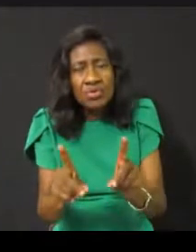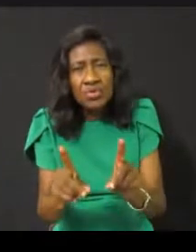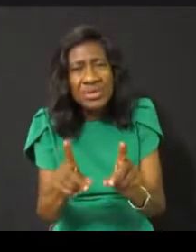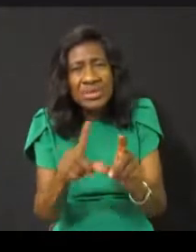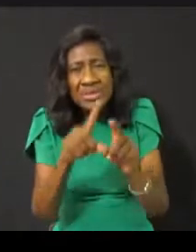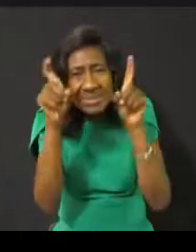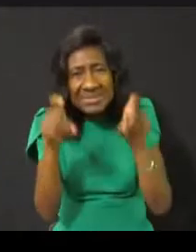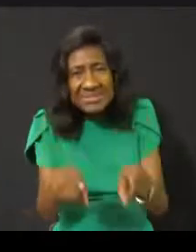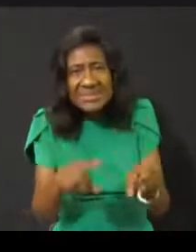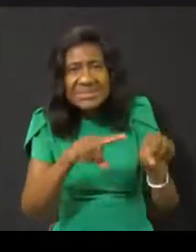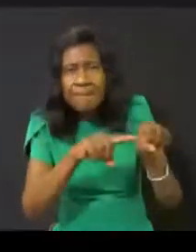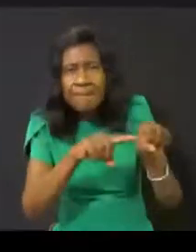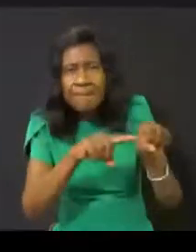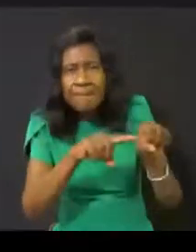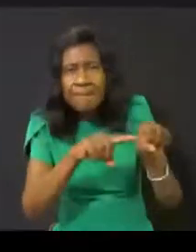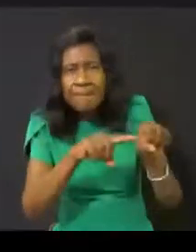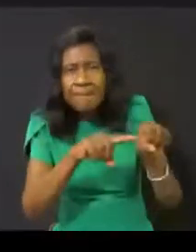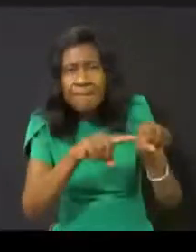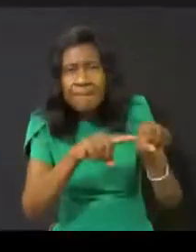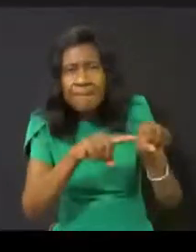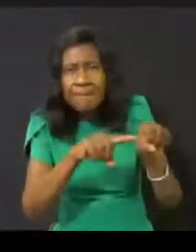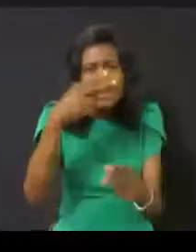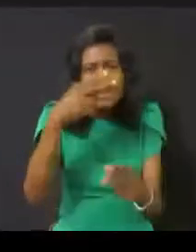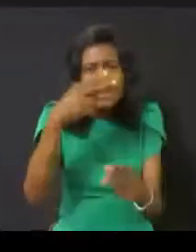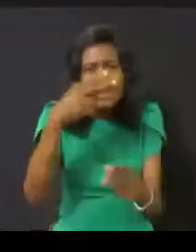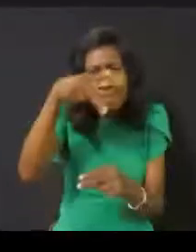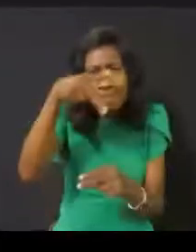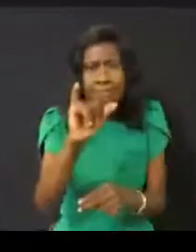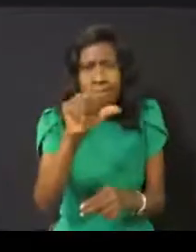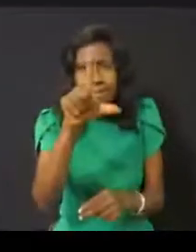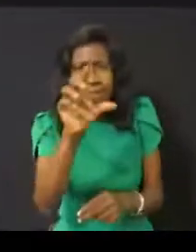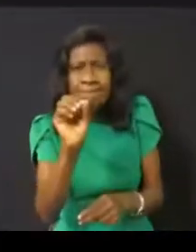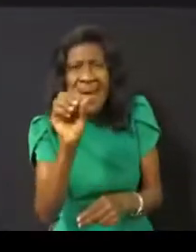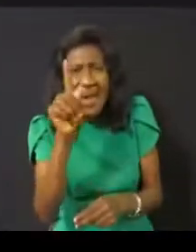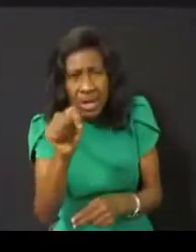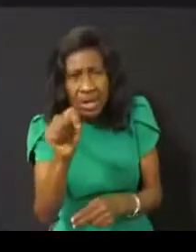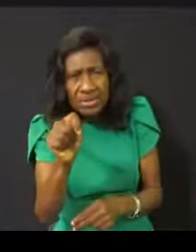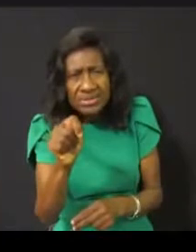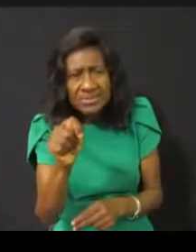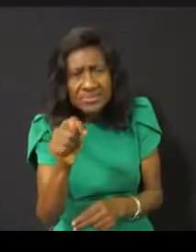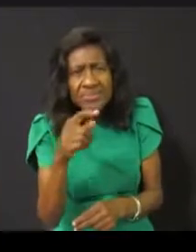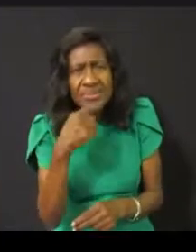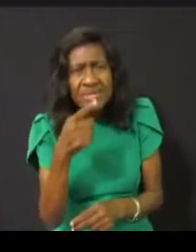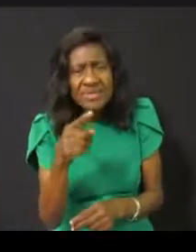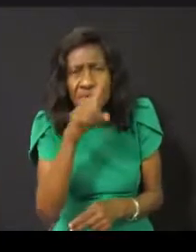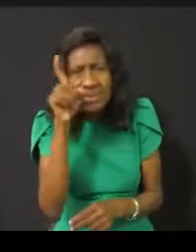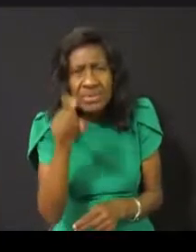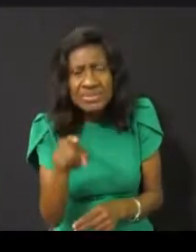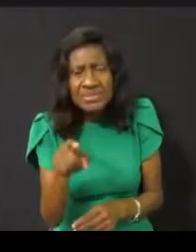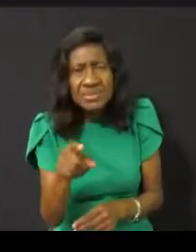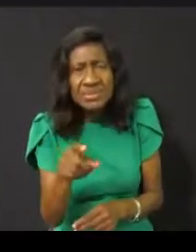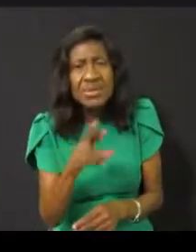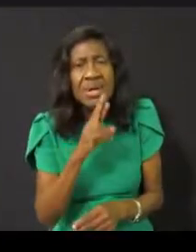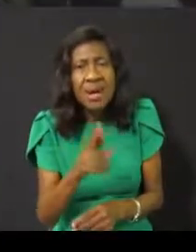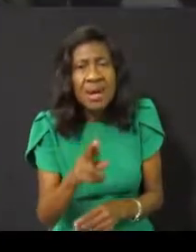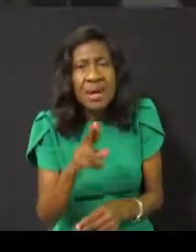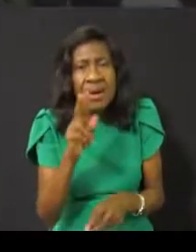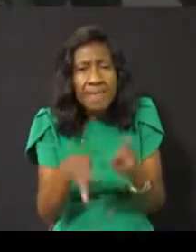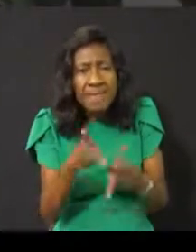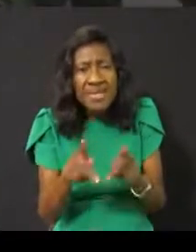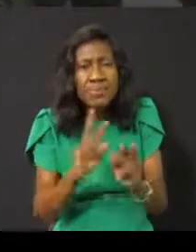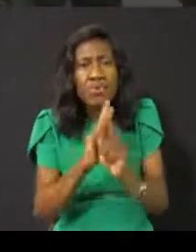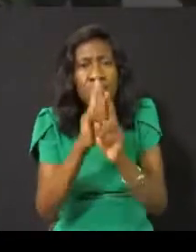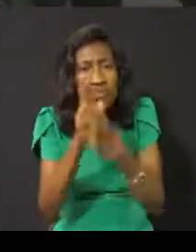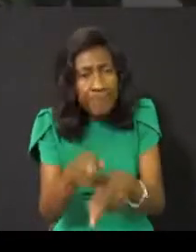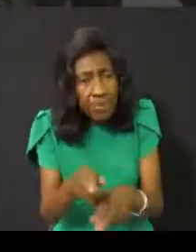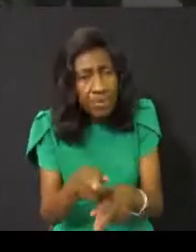have you been able to, are you confident that you've been able to, people have reported back as they should be reporting back?